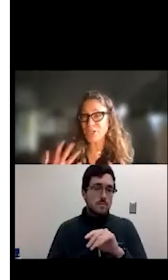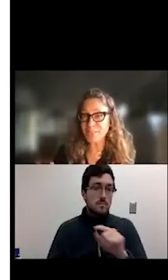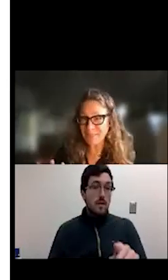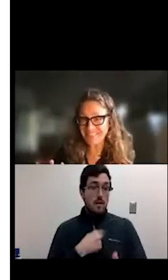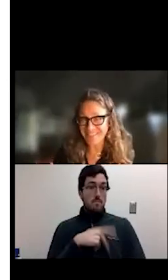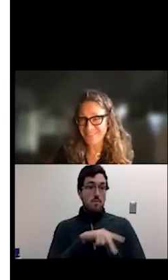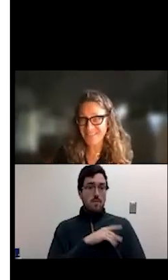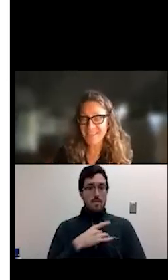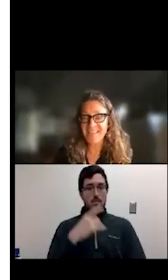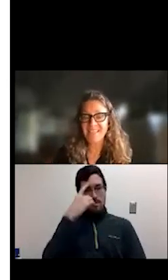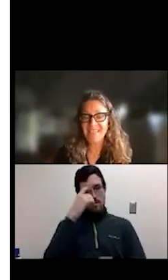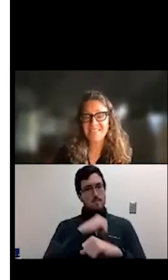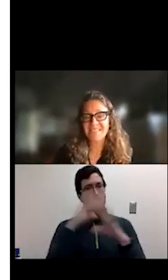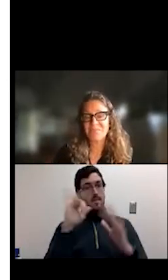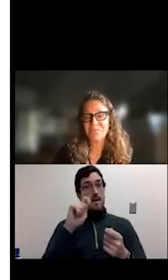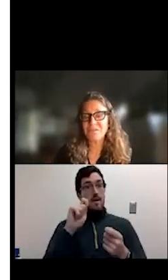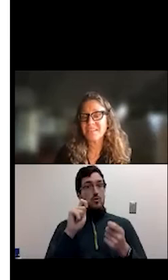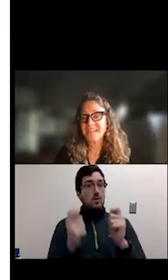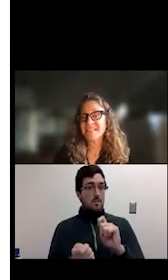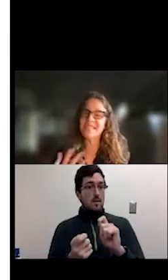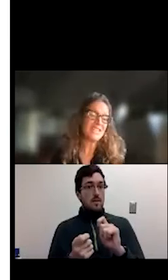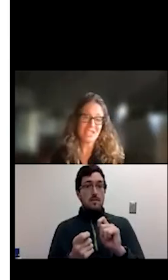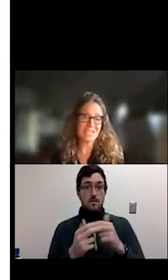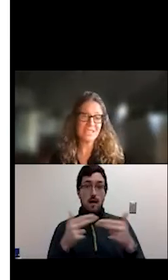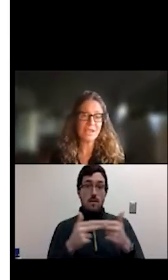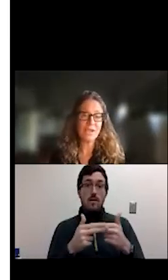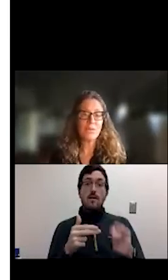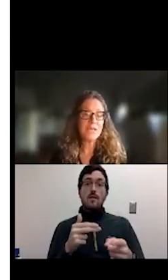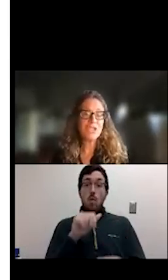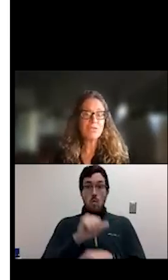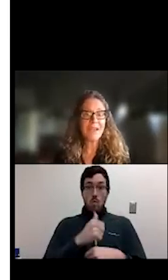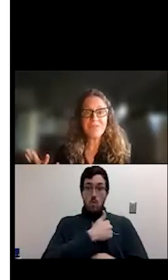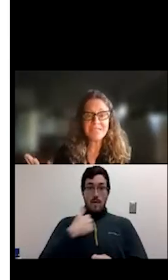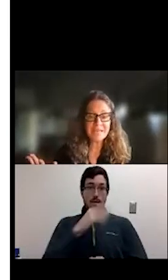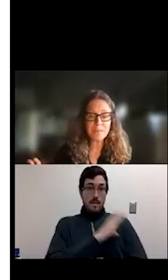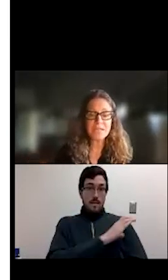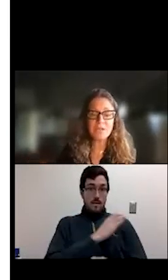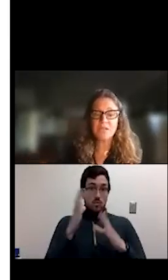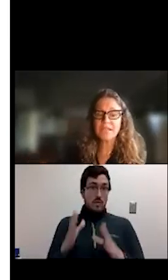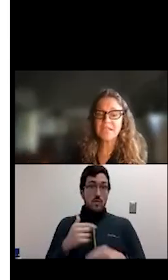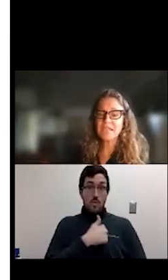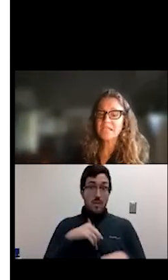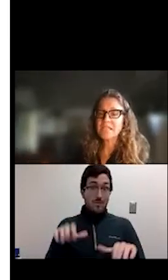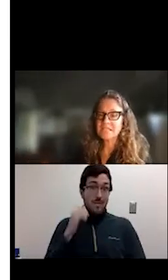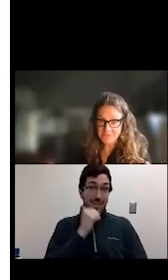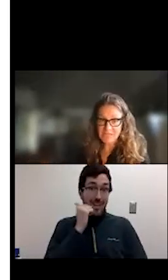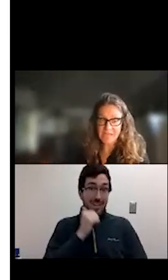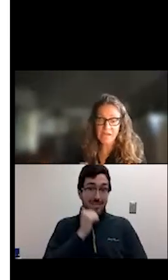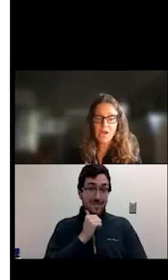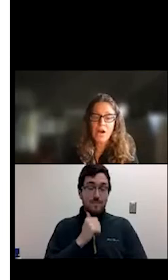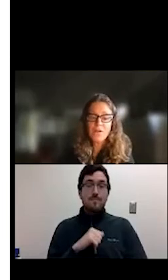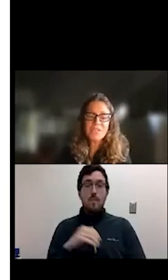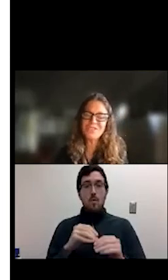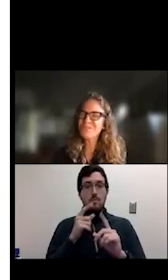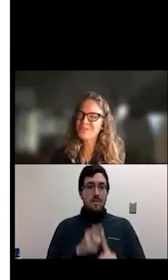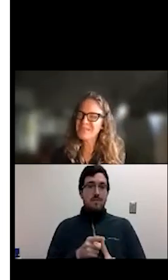think that this adjustment stuff is work that as clinicians, we do every day, particularly in the safety